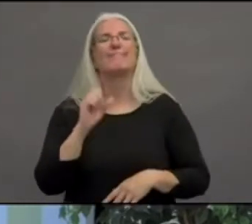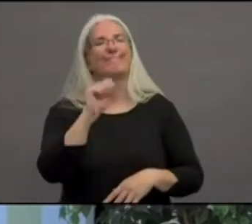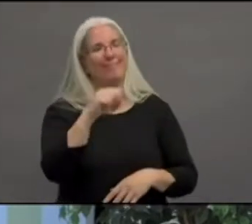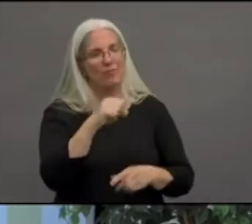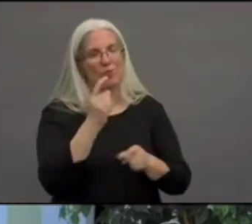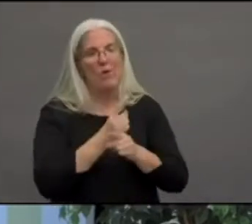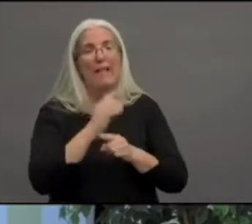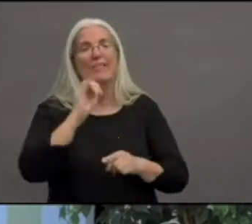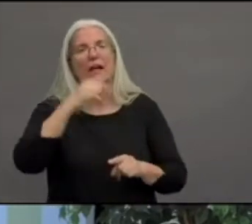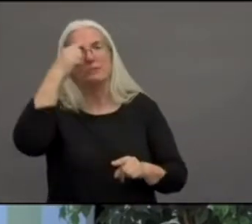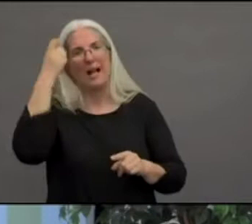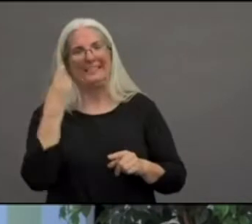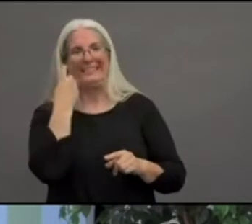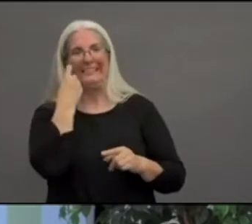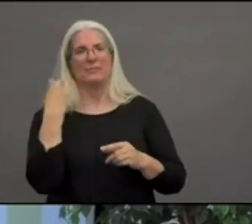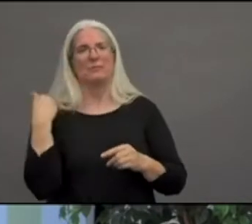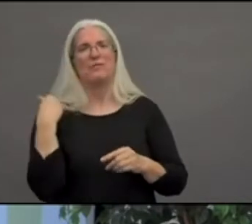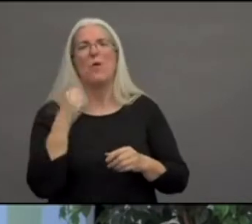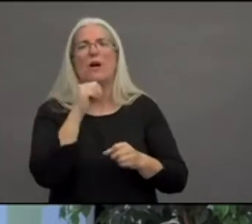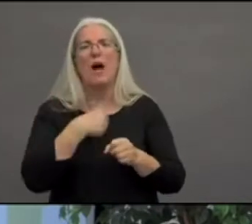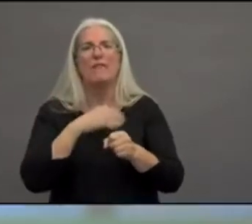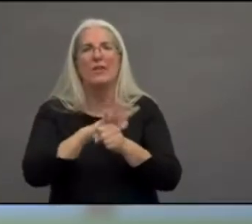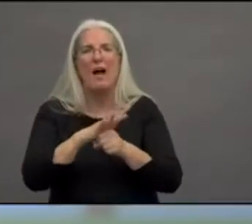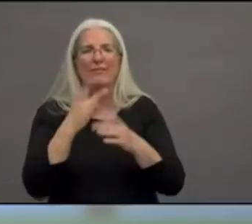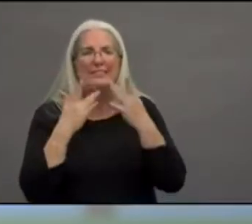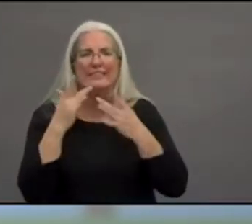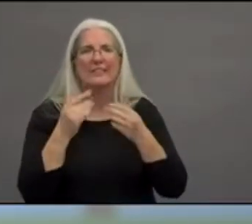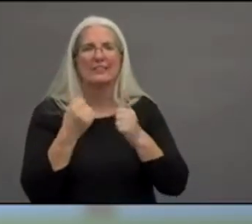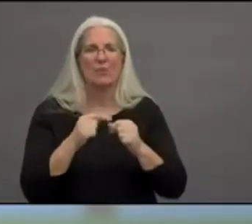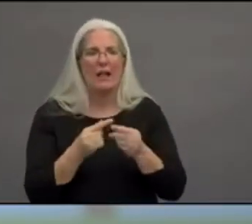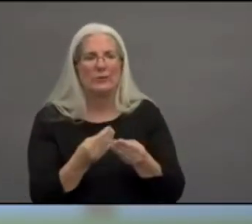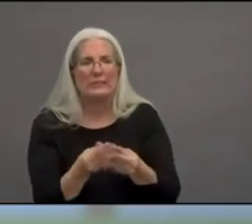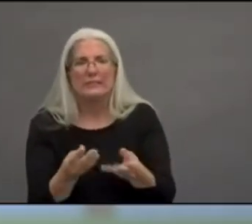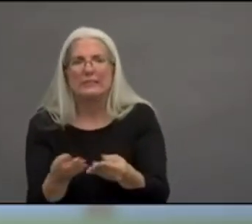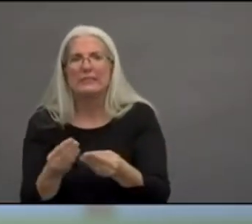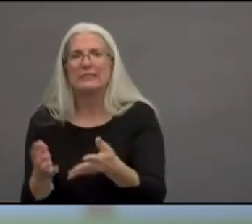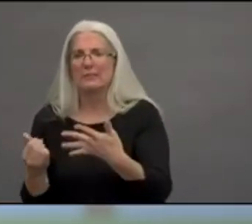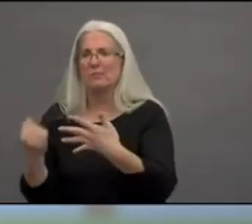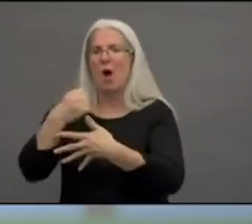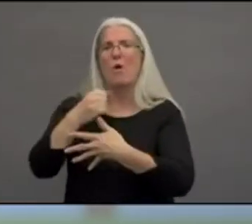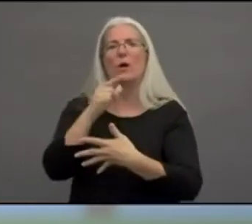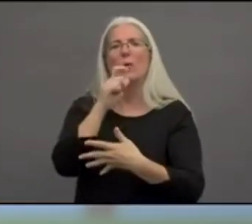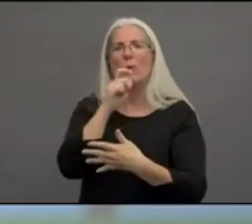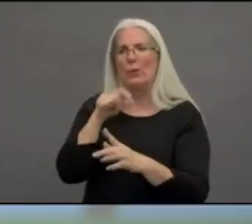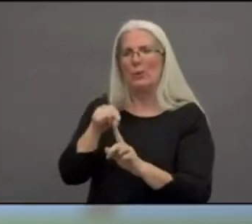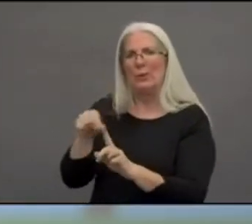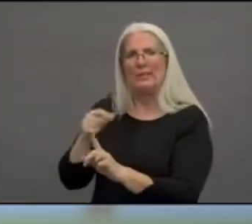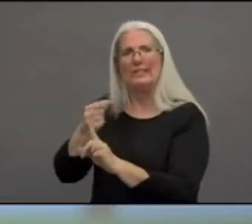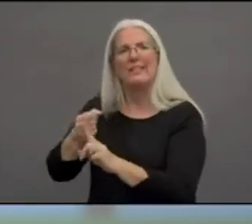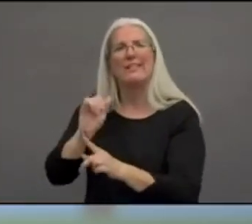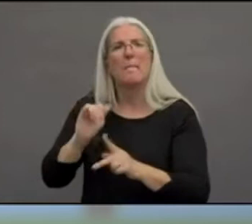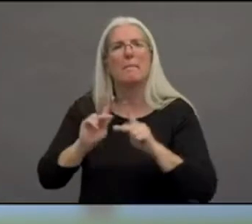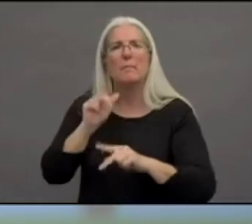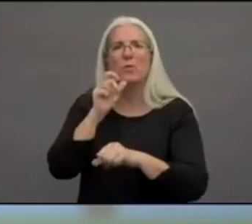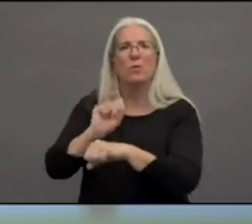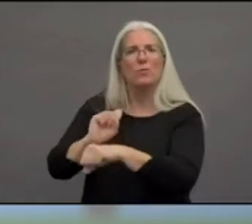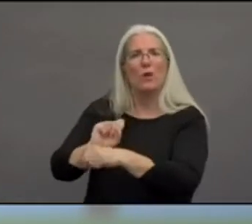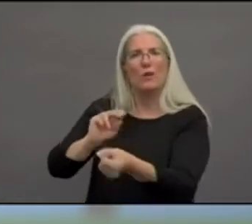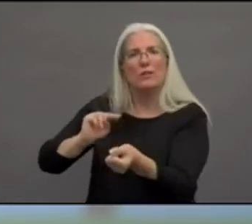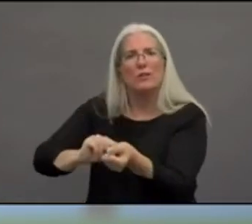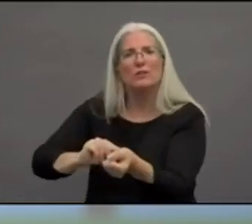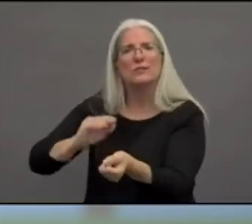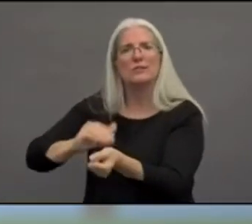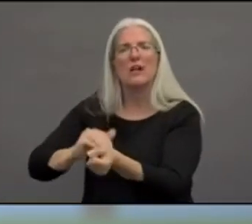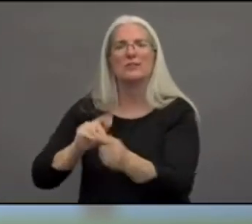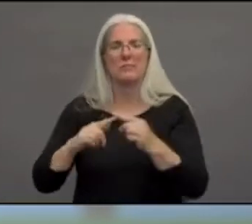prioritizing individuals who had symptoms. Now we have a larger supply, and we're encouraging everyone to get